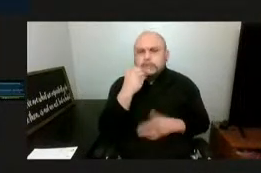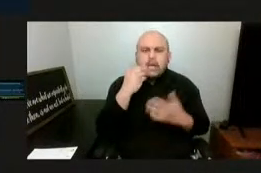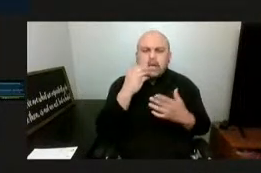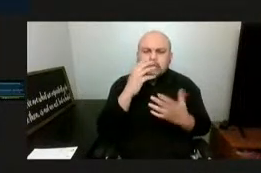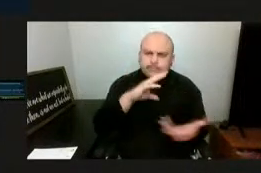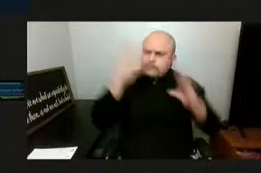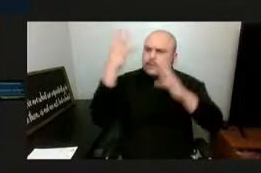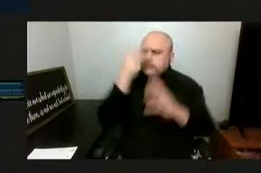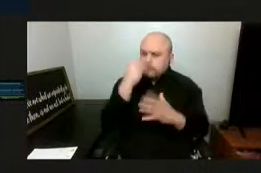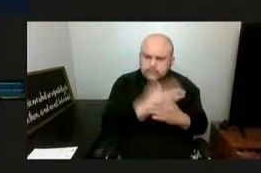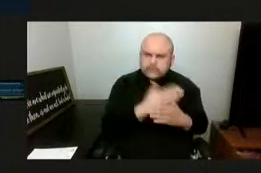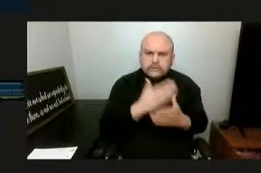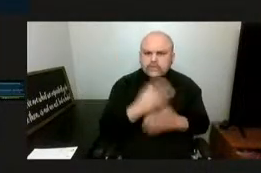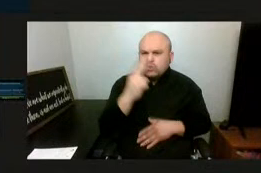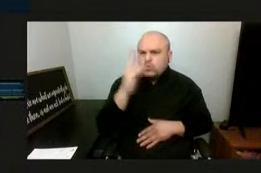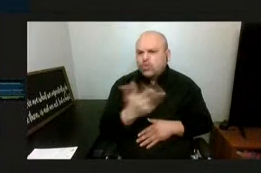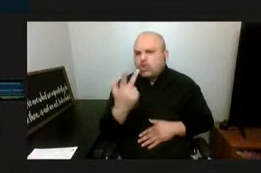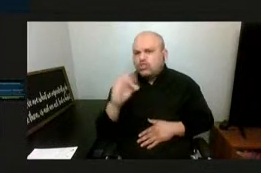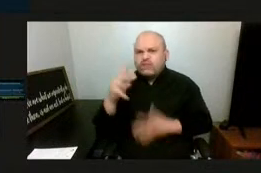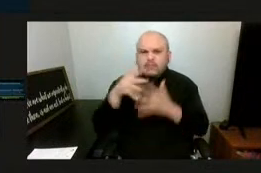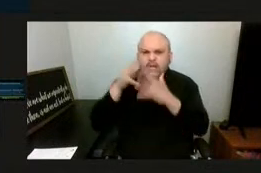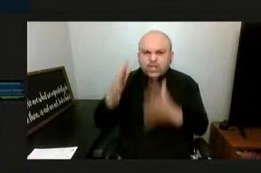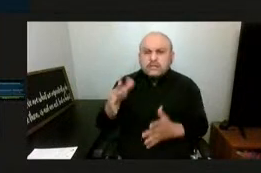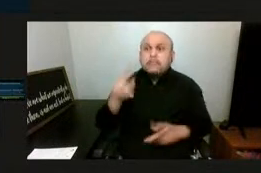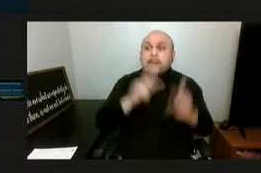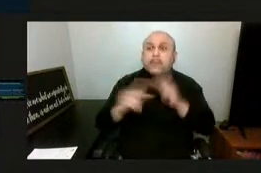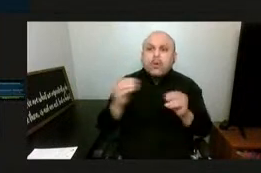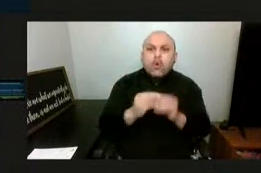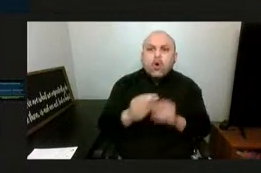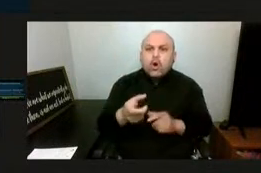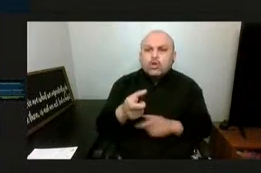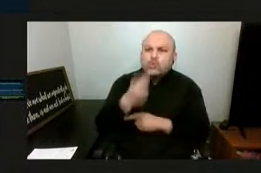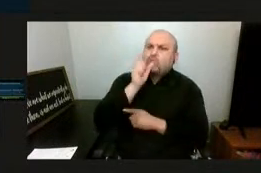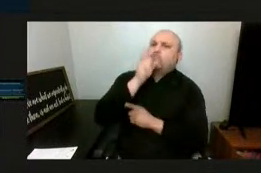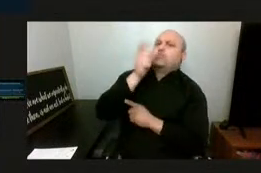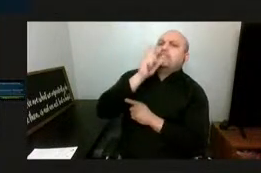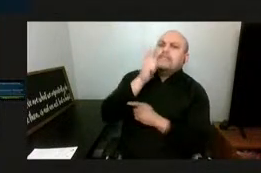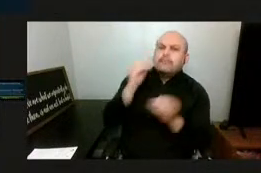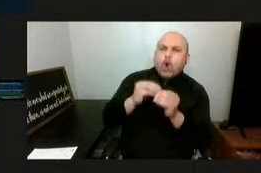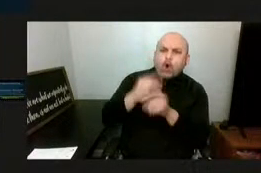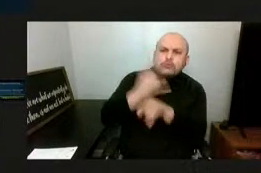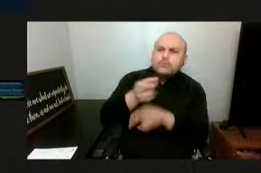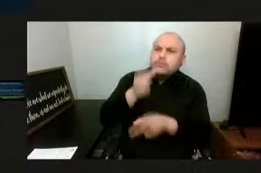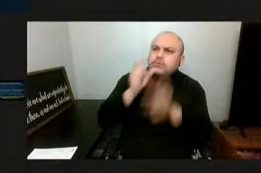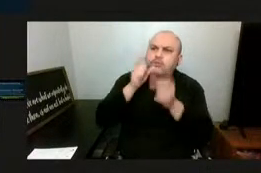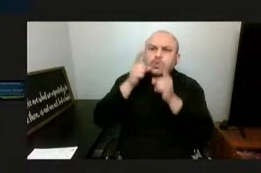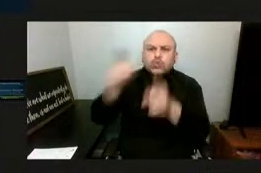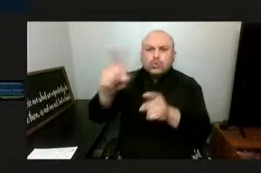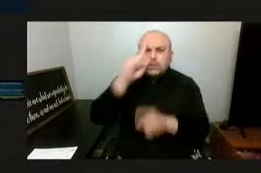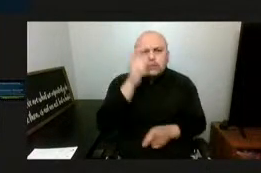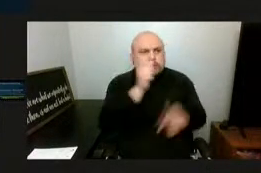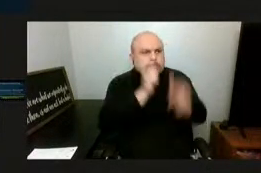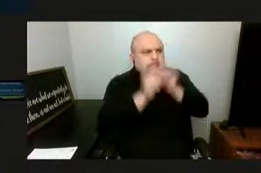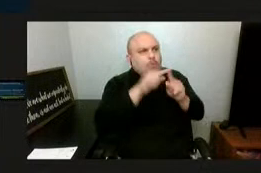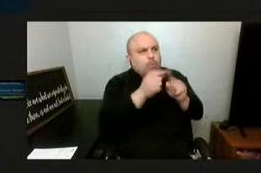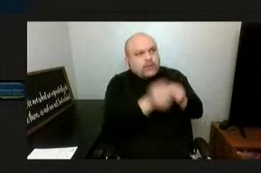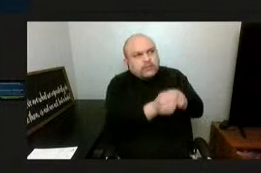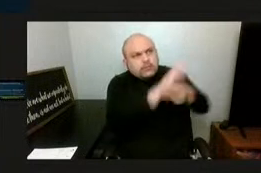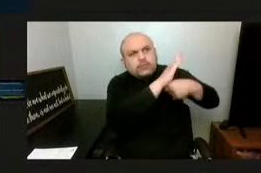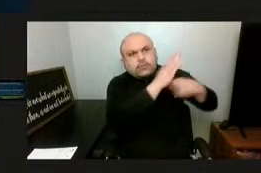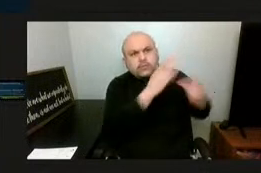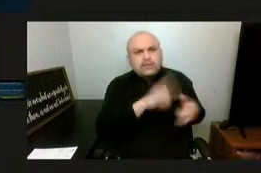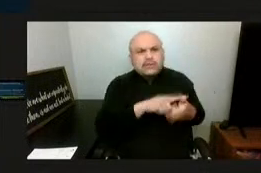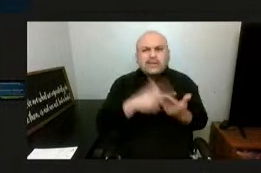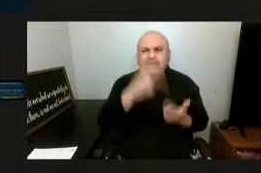2/3 of Americans. People are drinking more to cope with the stress related to the pandemic. We're seeing increased symptomatology,